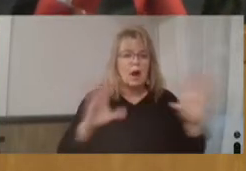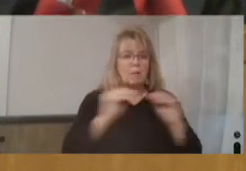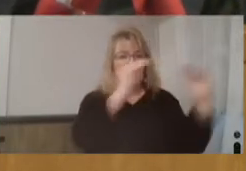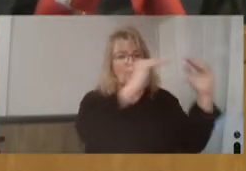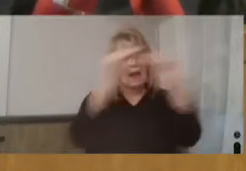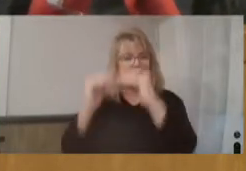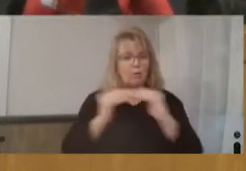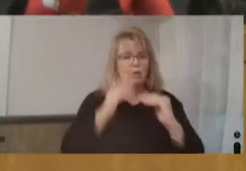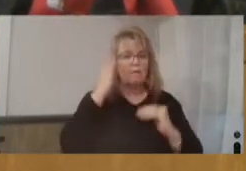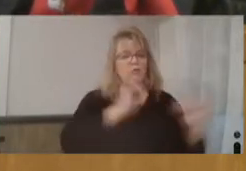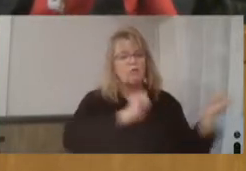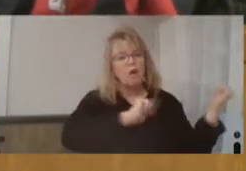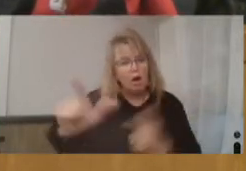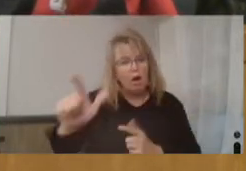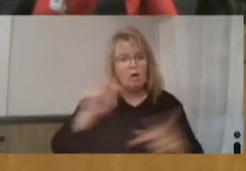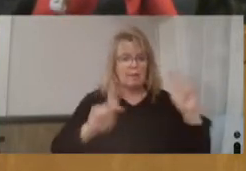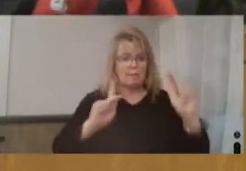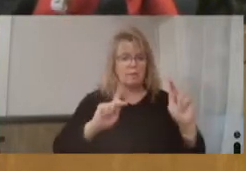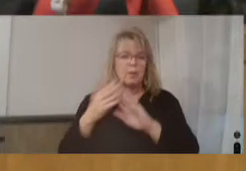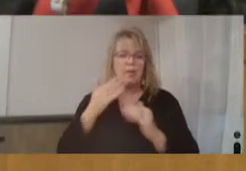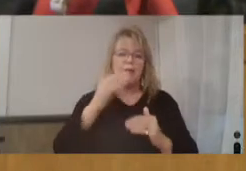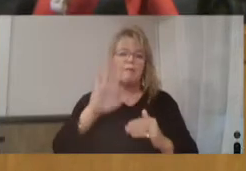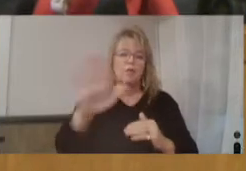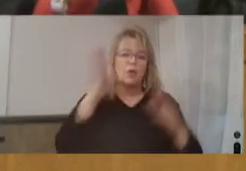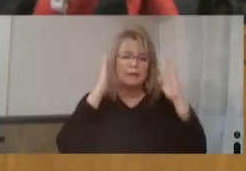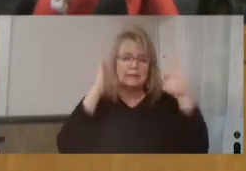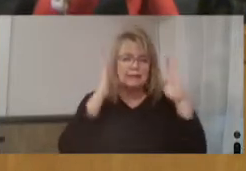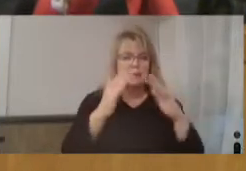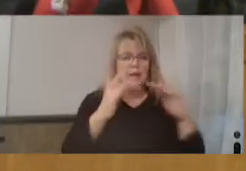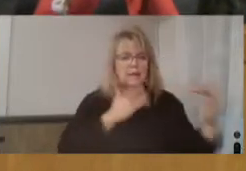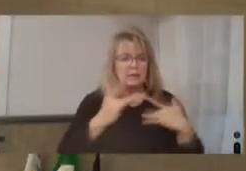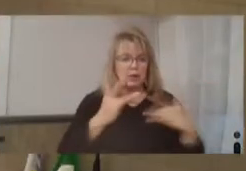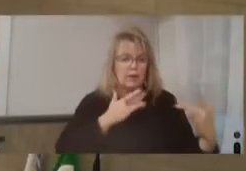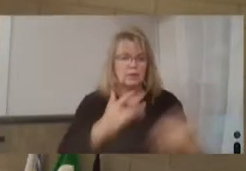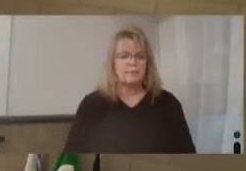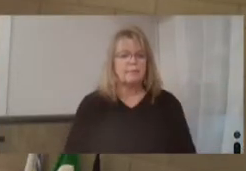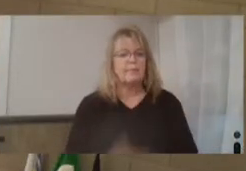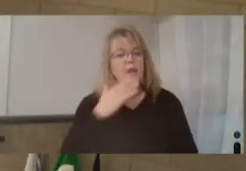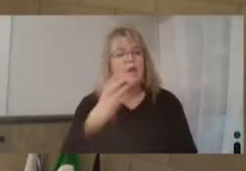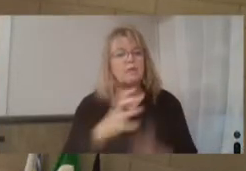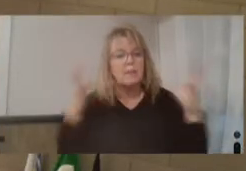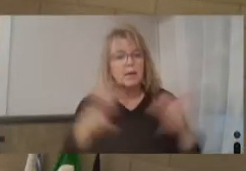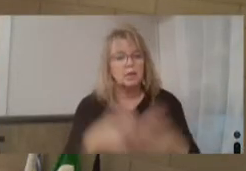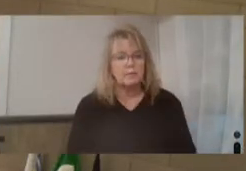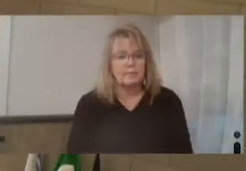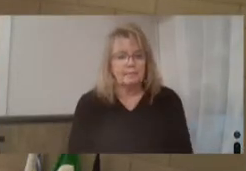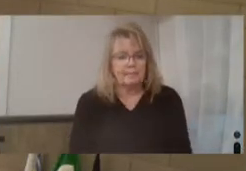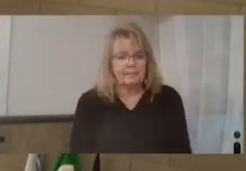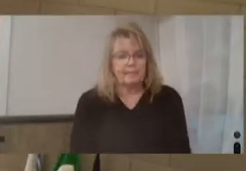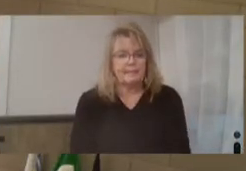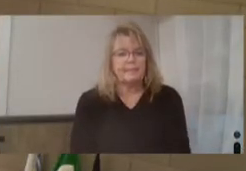members of our community. Thank you for your attention and consideration. Thank you very much.